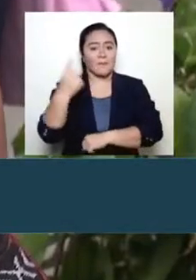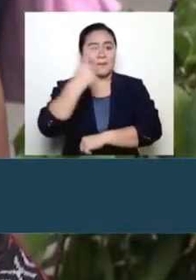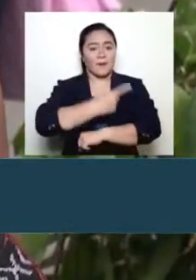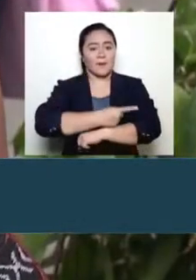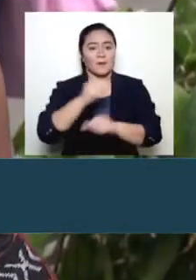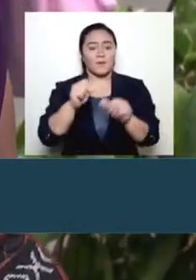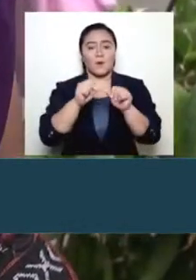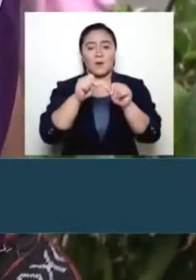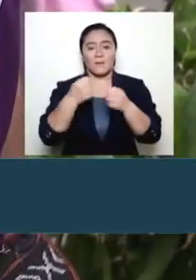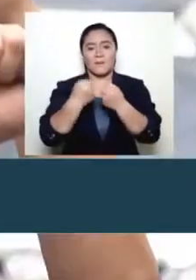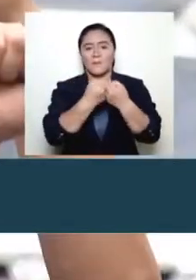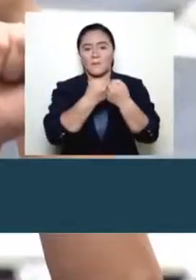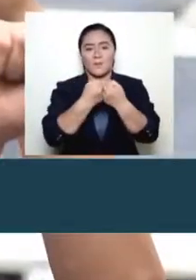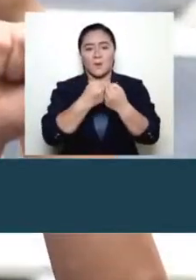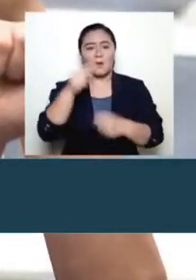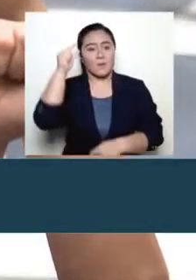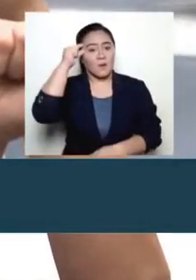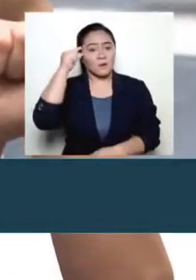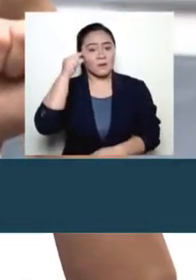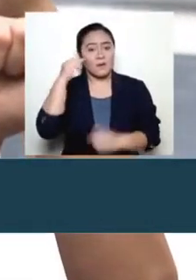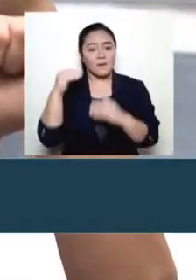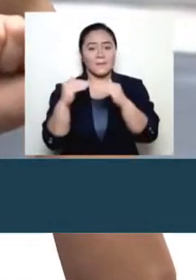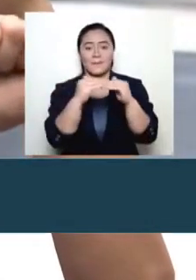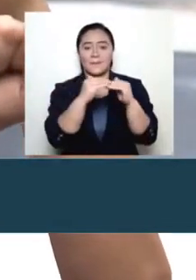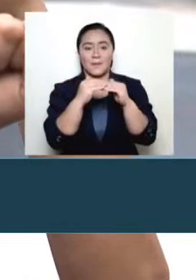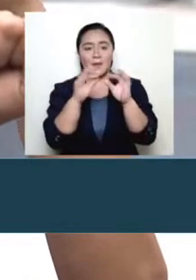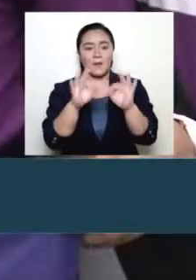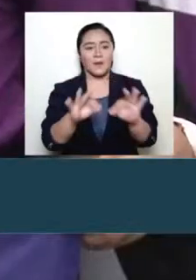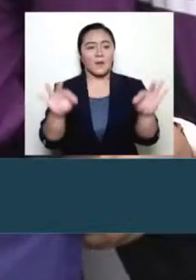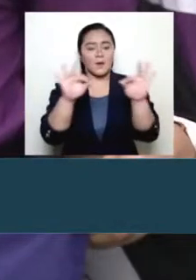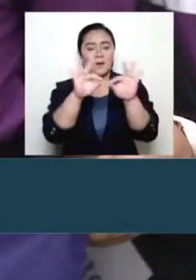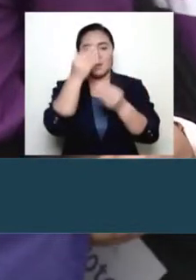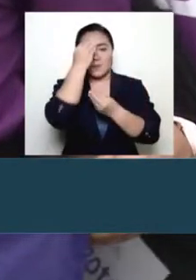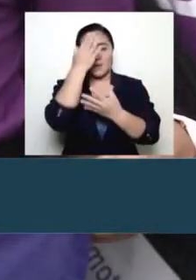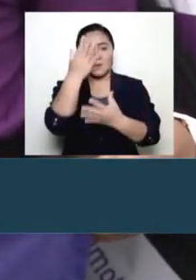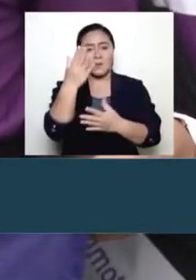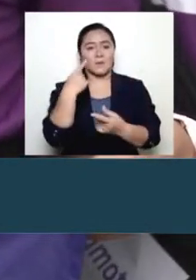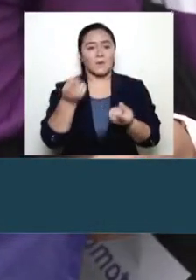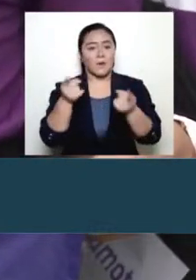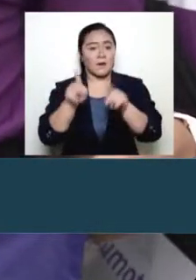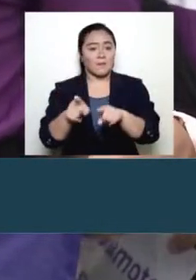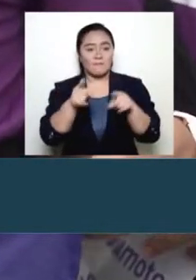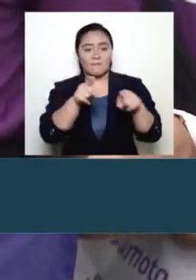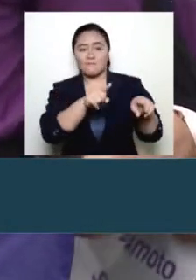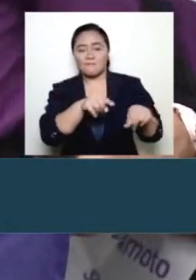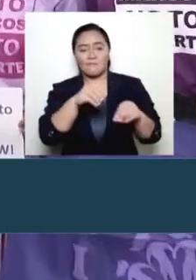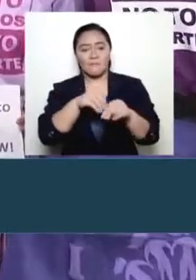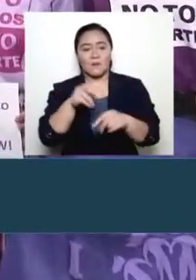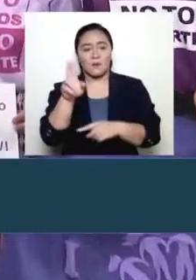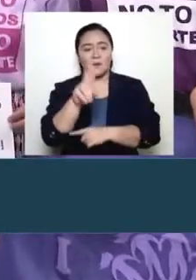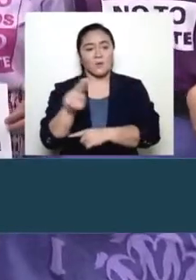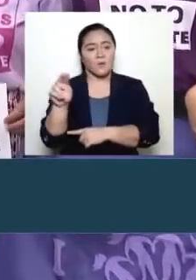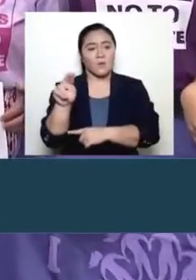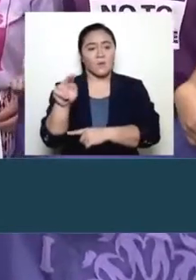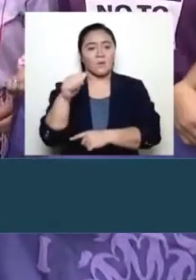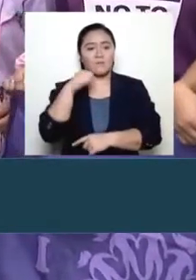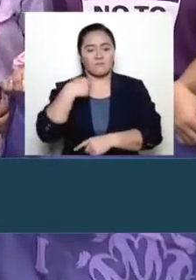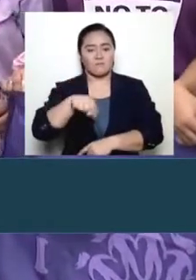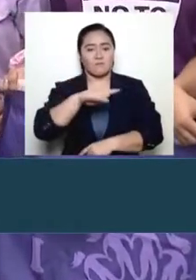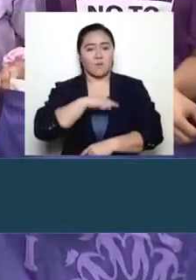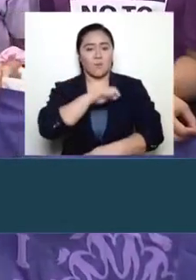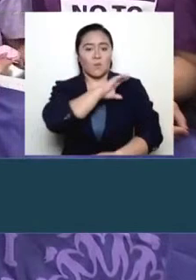fight for gender equality and its importance in addressing the climate crisis with a country program manager of UN's We Empower